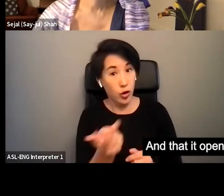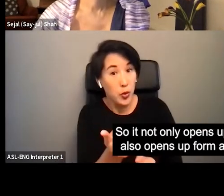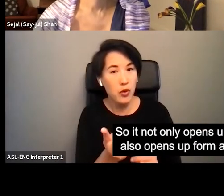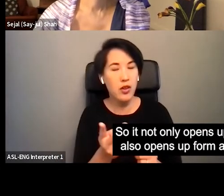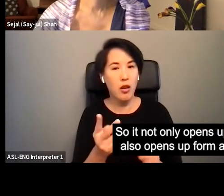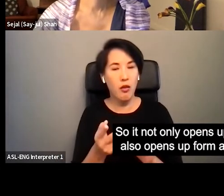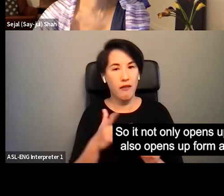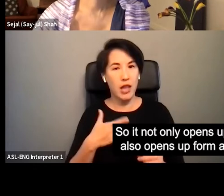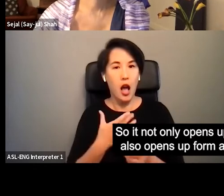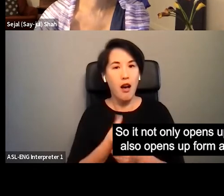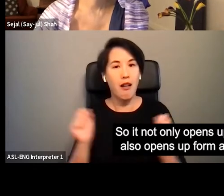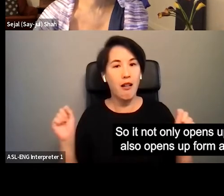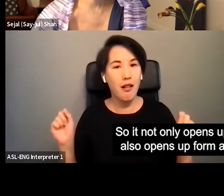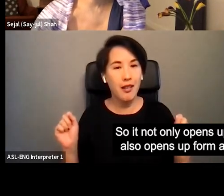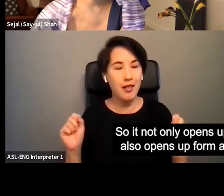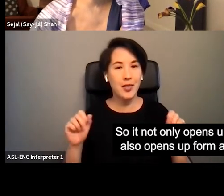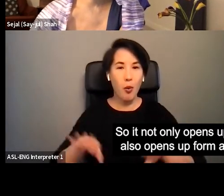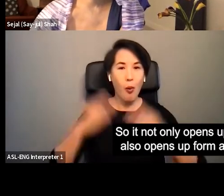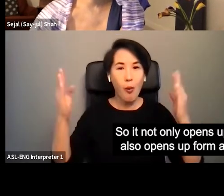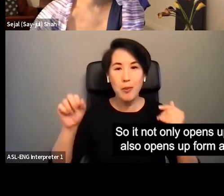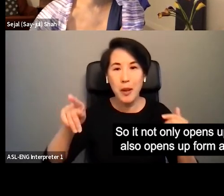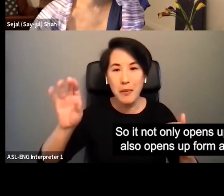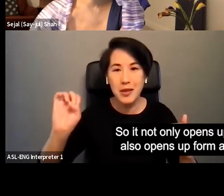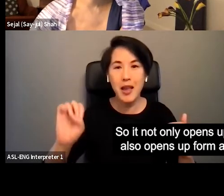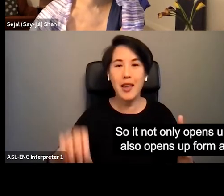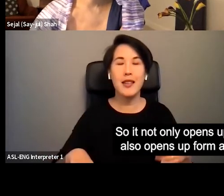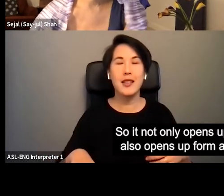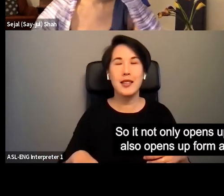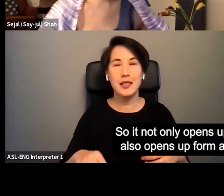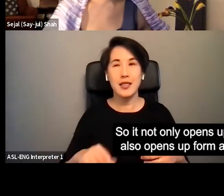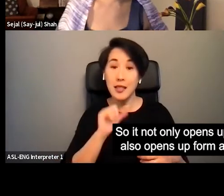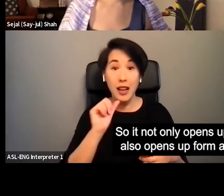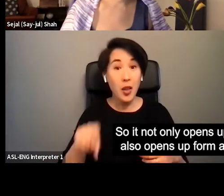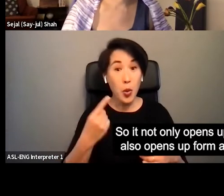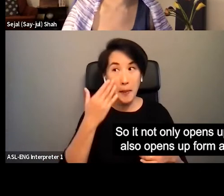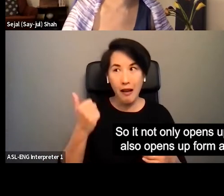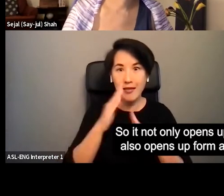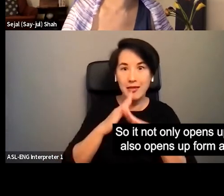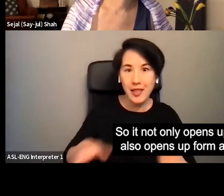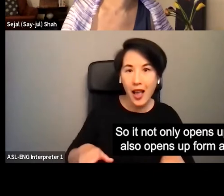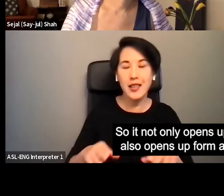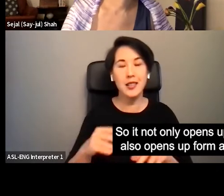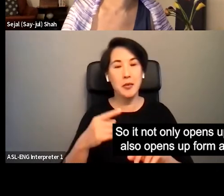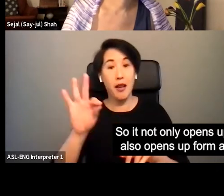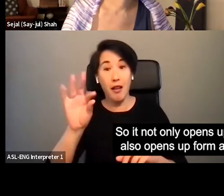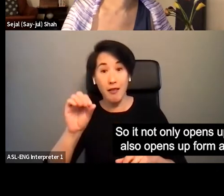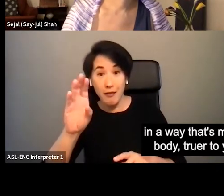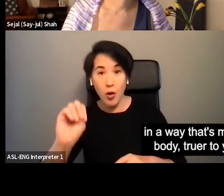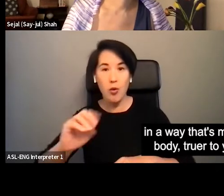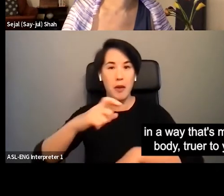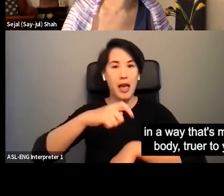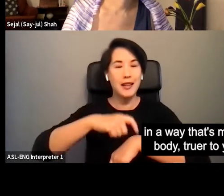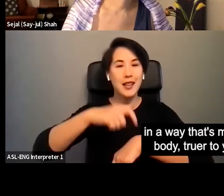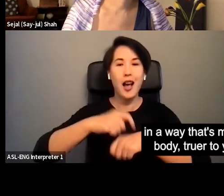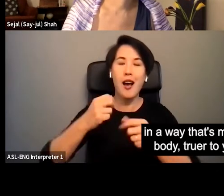space, right? So it not only opens up space and silence, but also opens up form and time for you to write in a